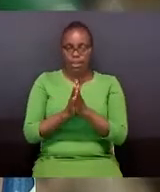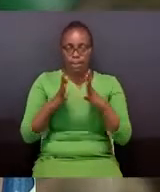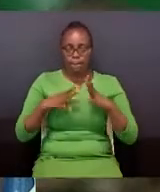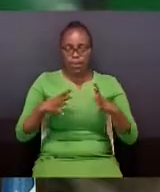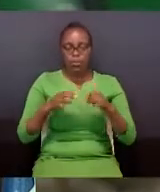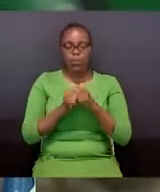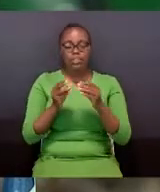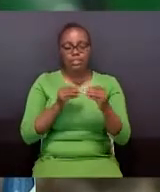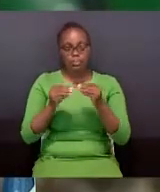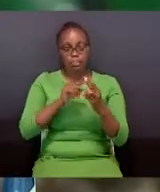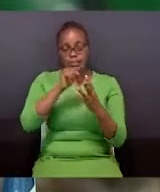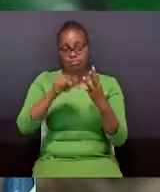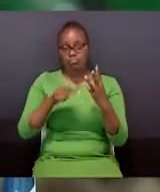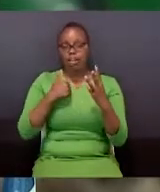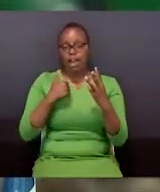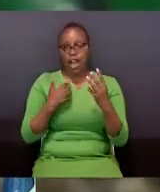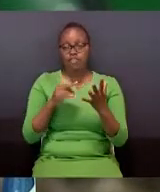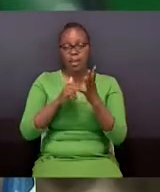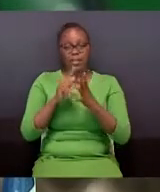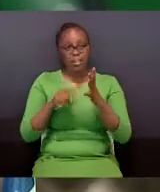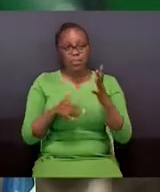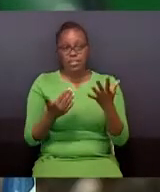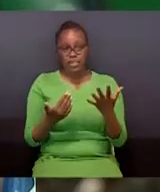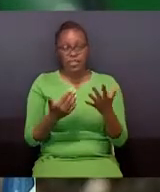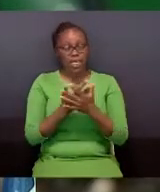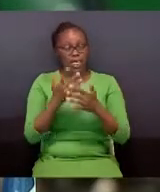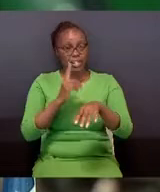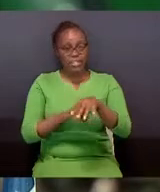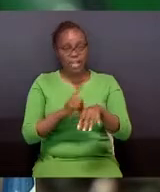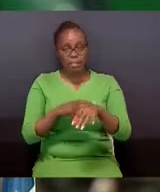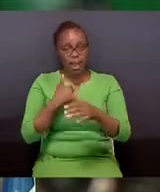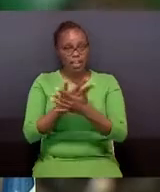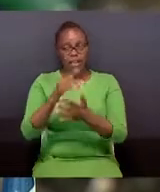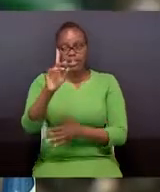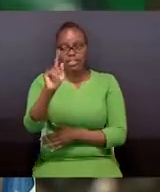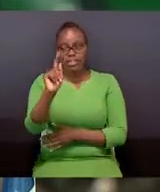people living with a disability. So anytime there is a tender,